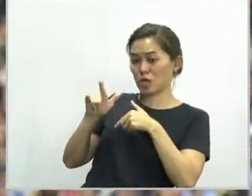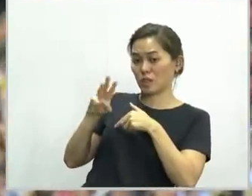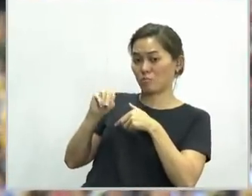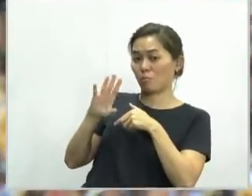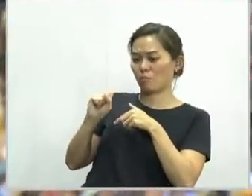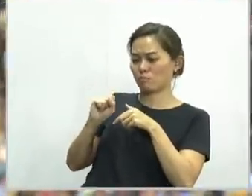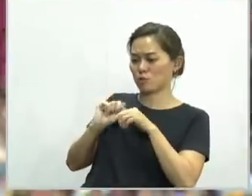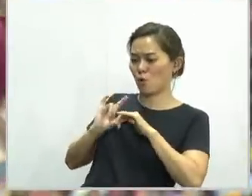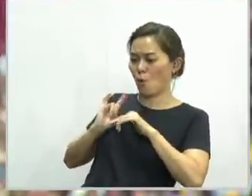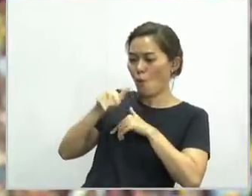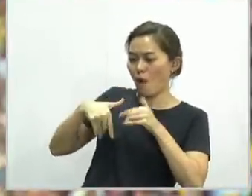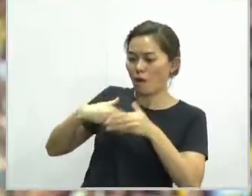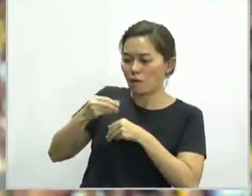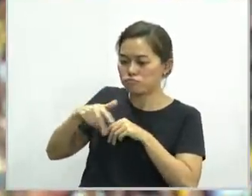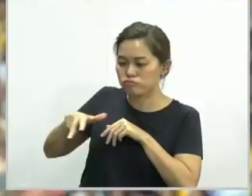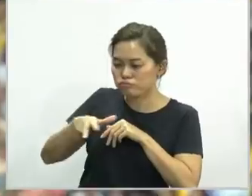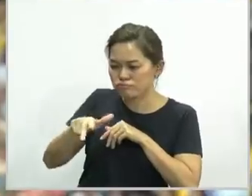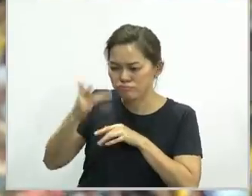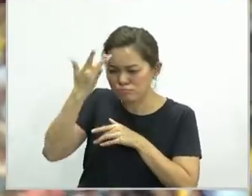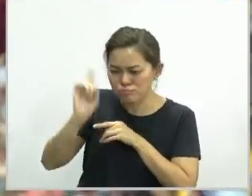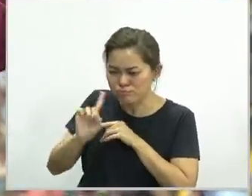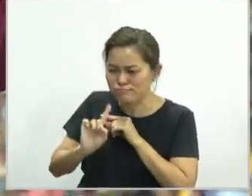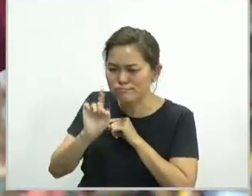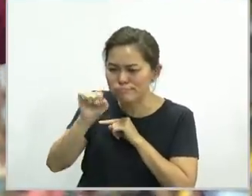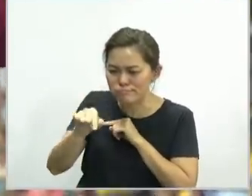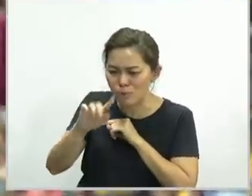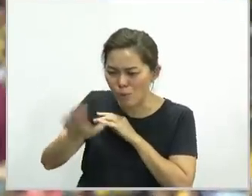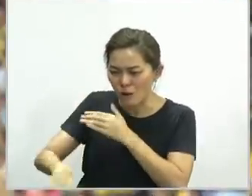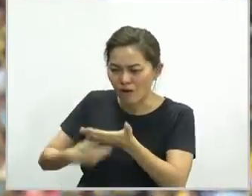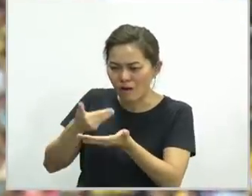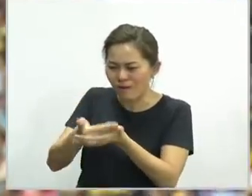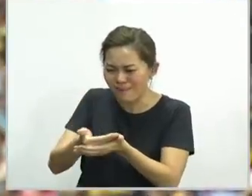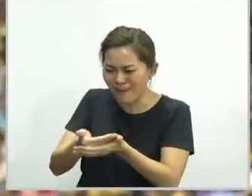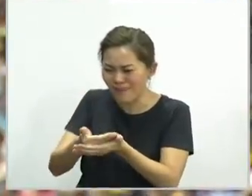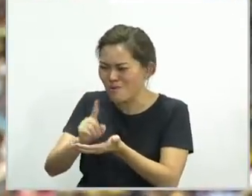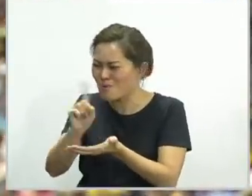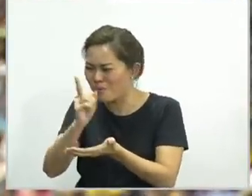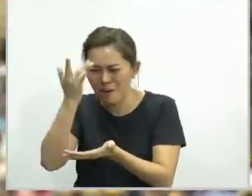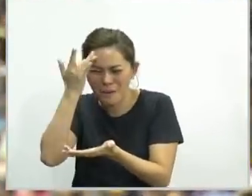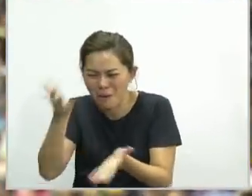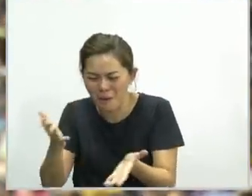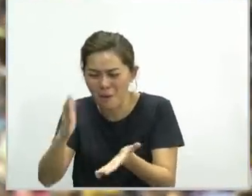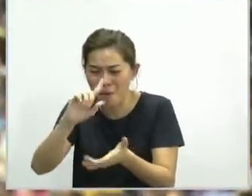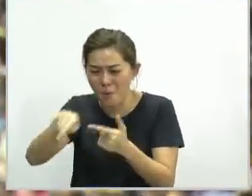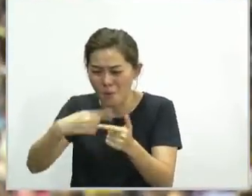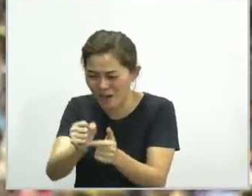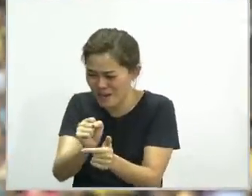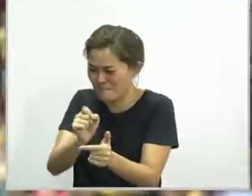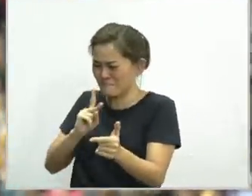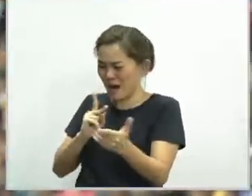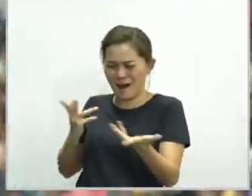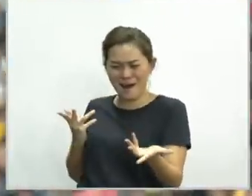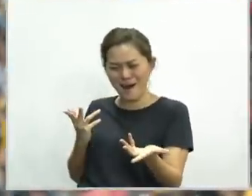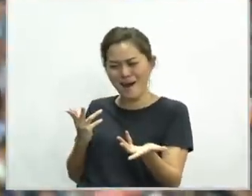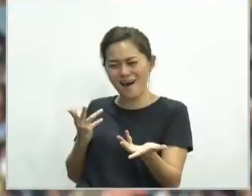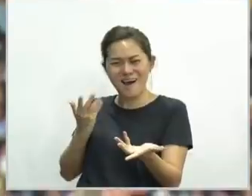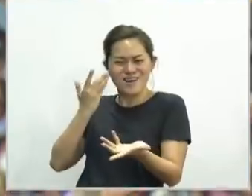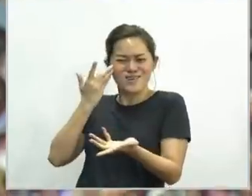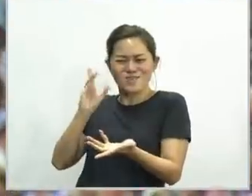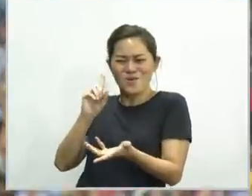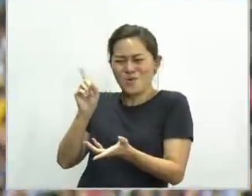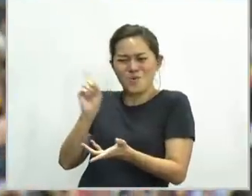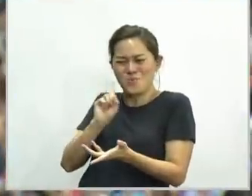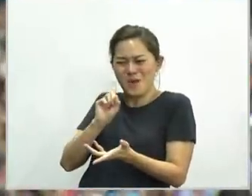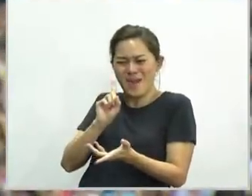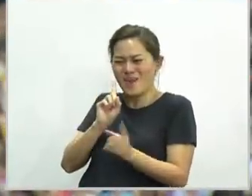going. When he got there, he didn't know where he was. When he got back, he didn't know